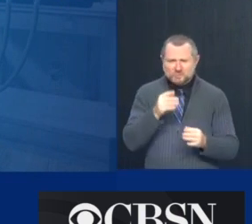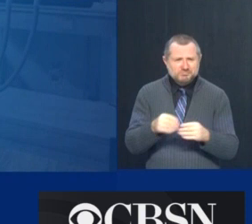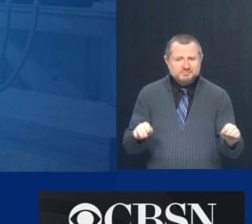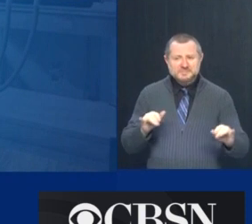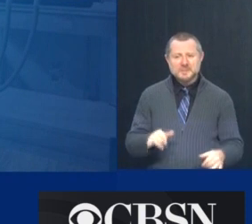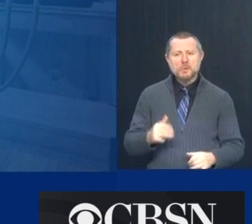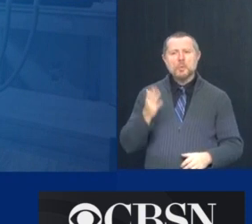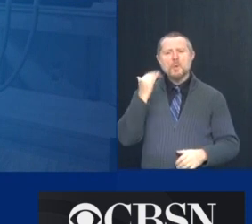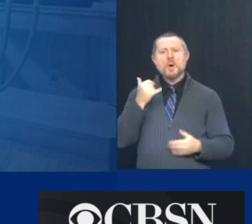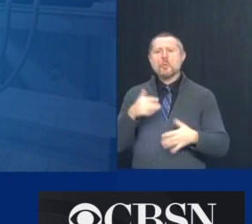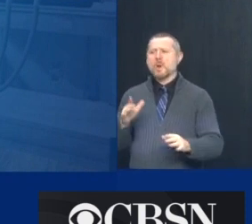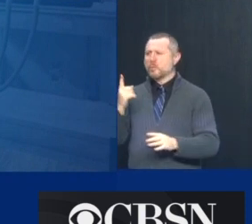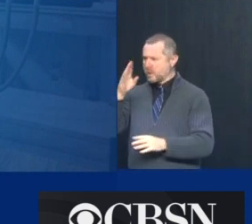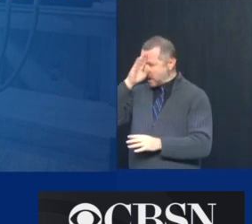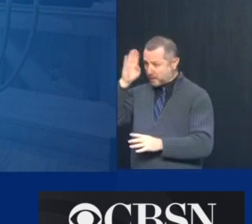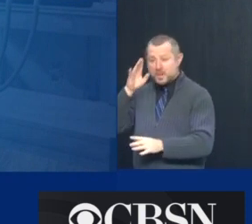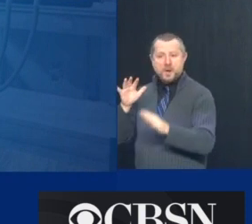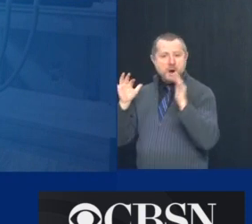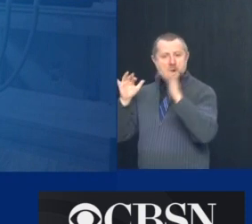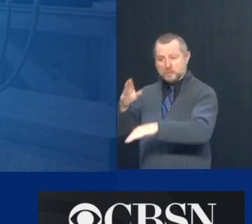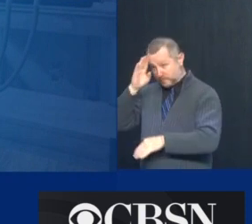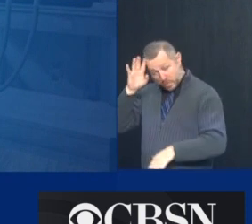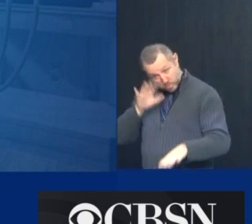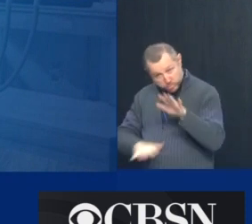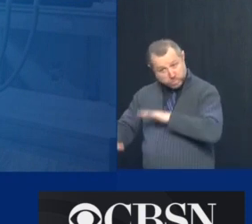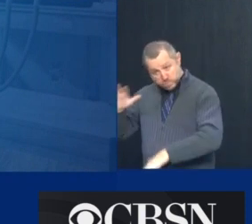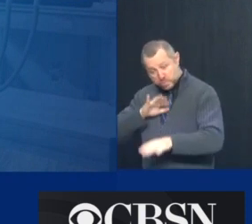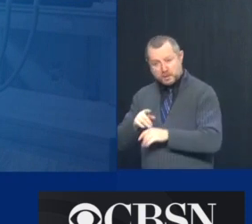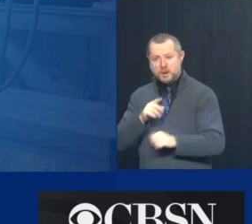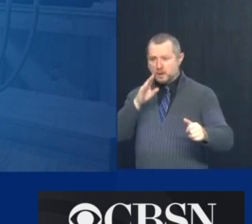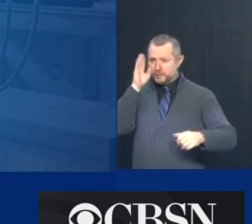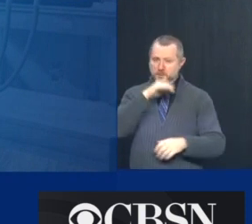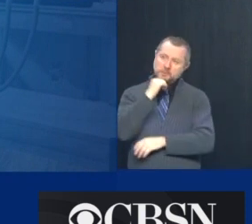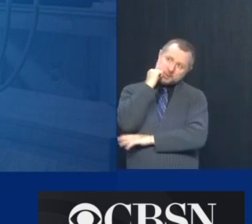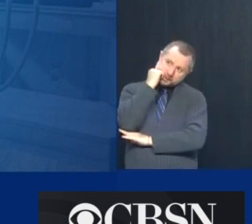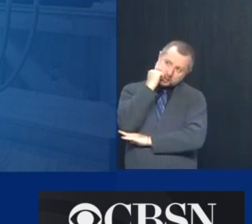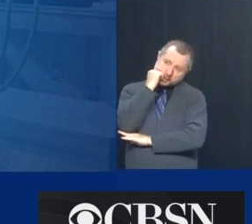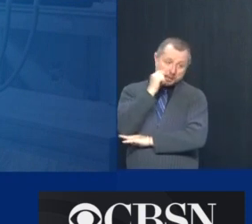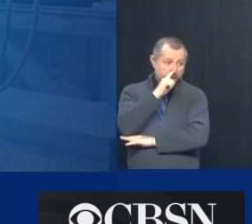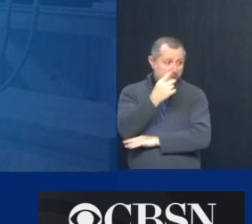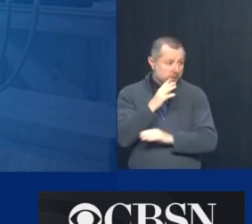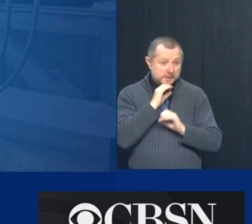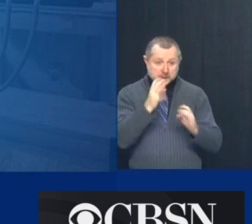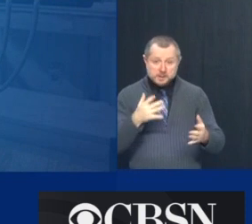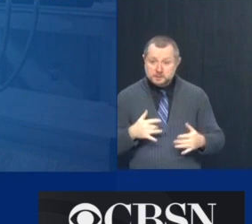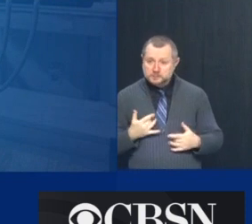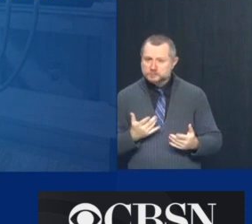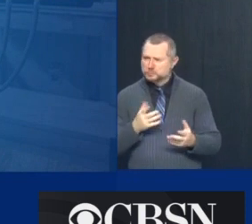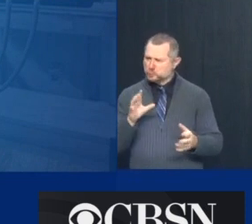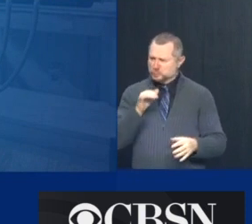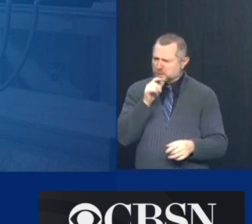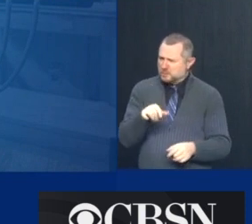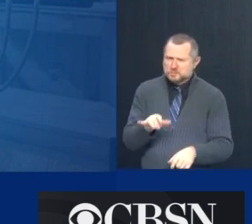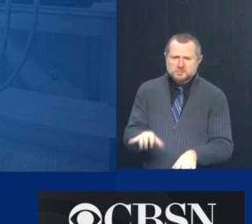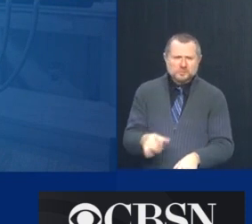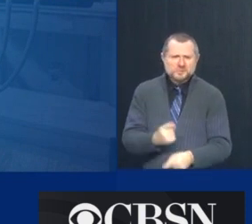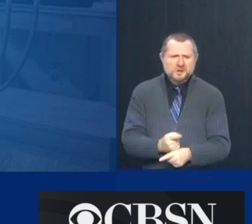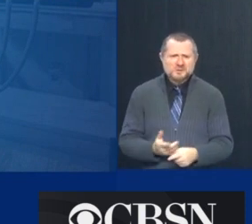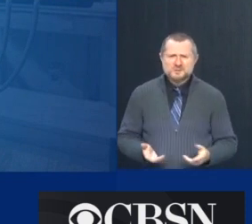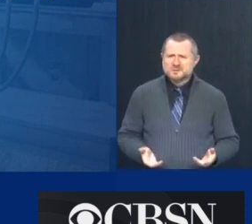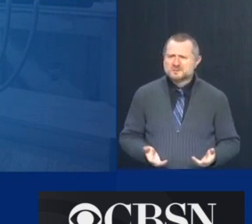hospital to the hospitals that had capacity in your own system? Well, that's not how we